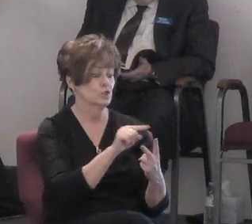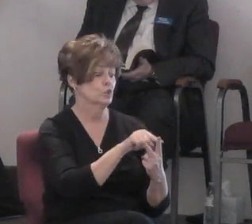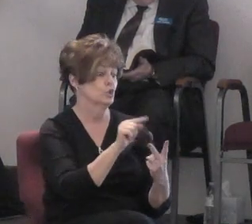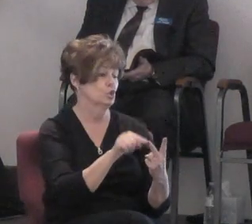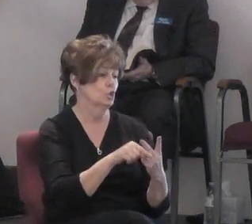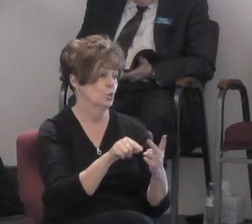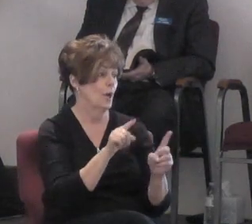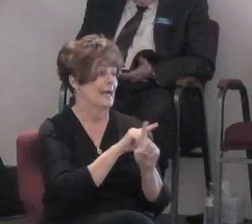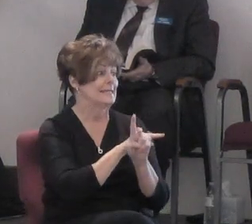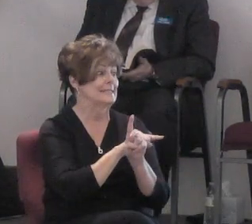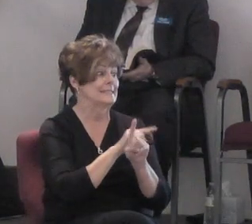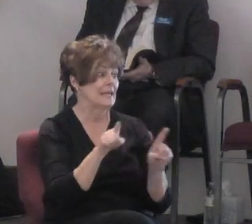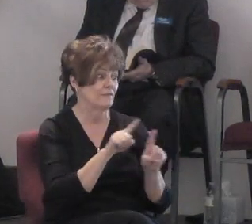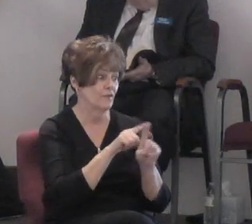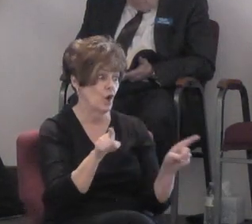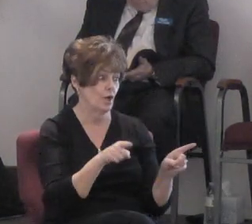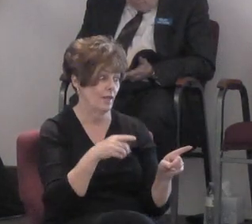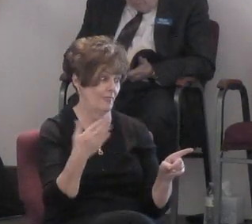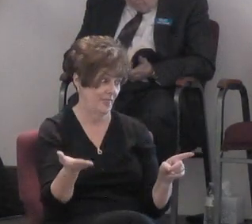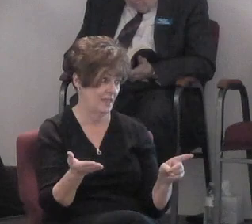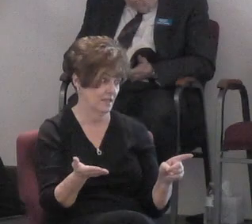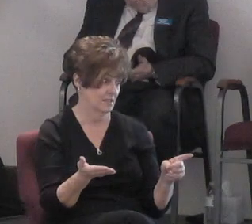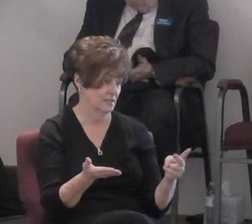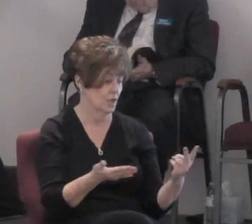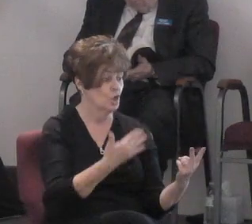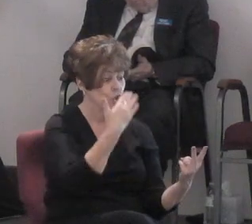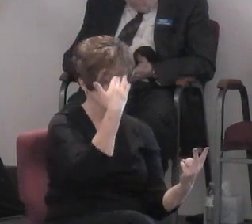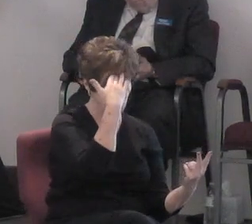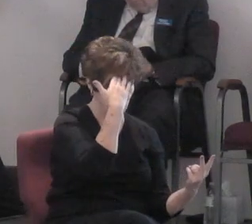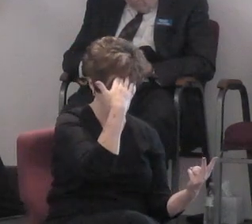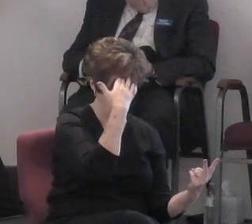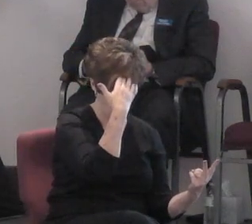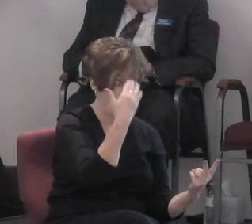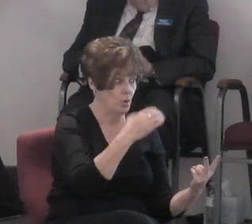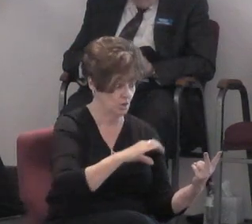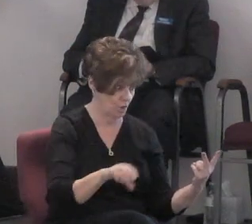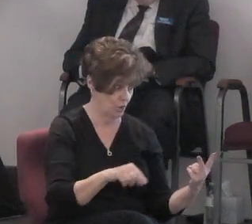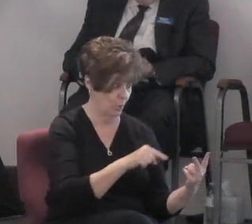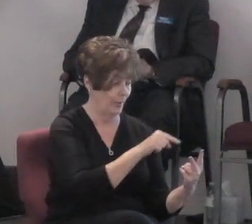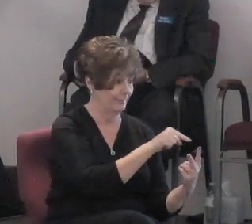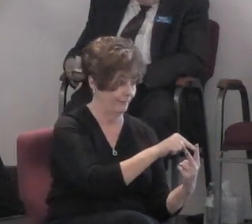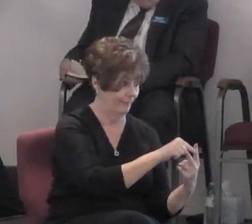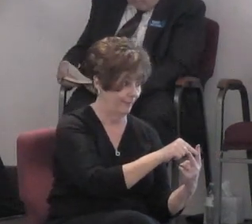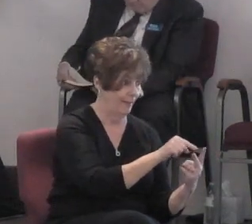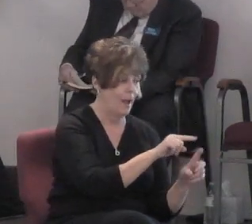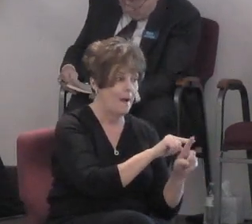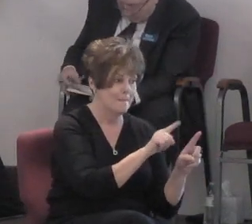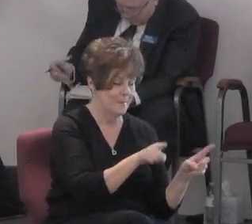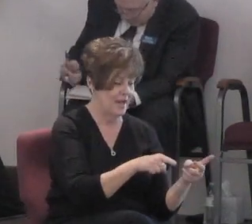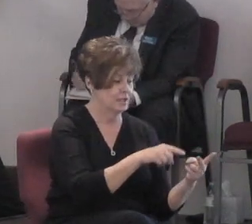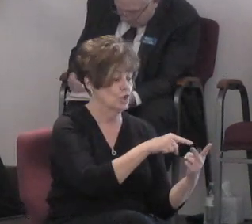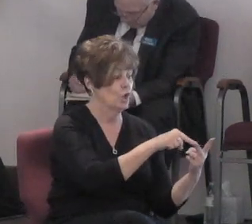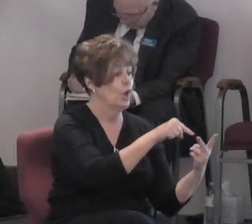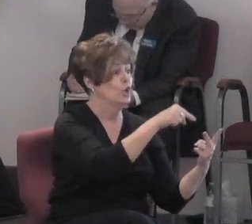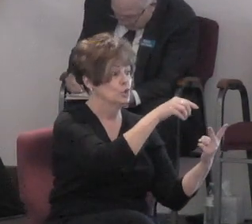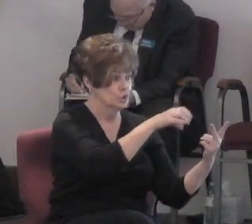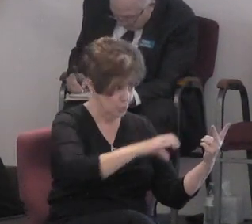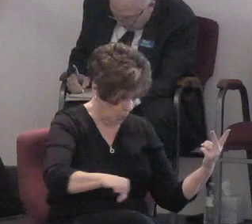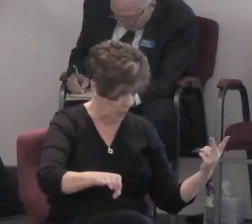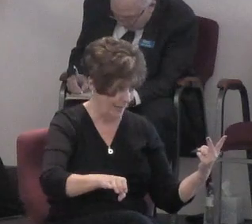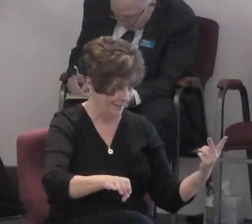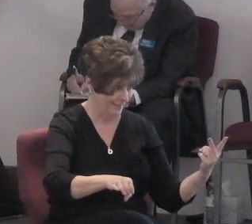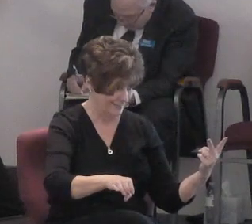different things. You can know to do it. You know, Jesus doesn't say knowing it's great. He says knowing it and then doing